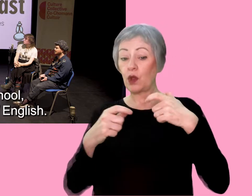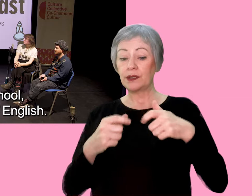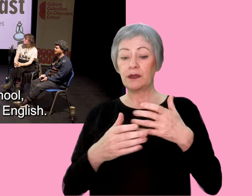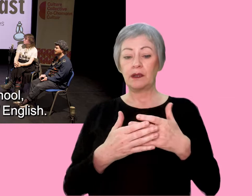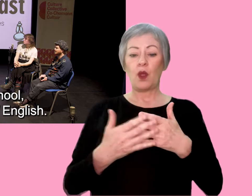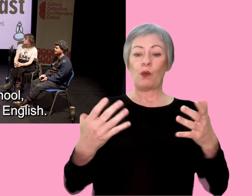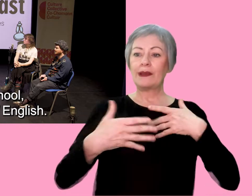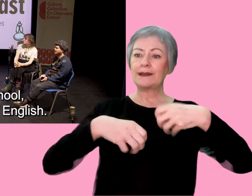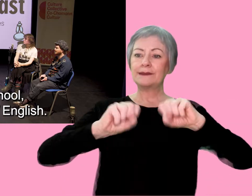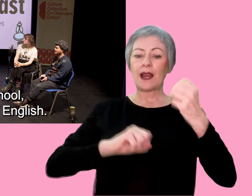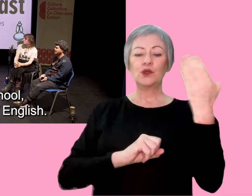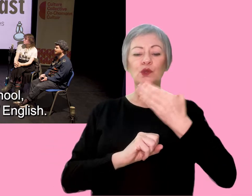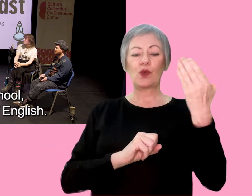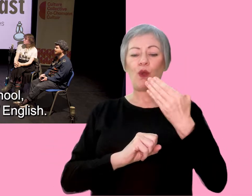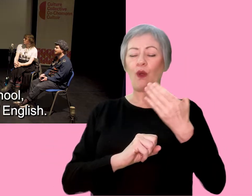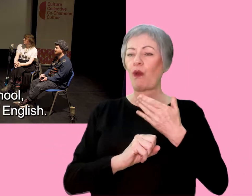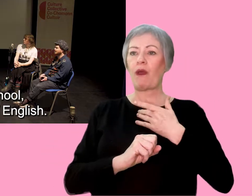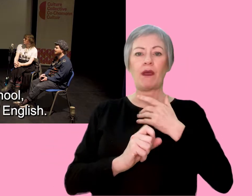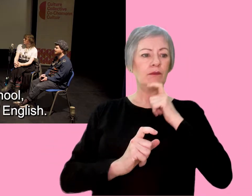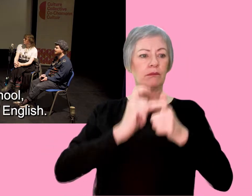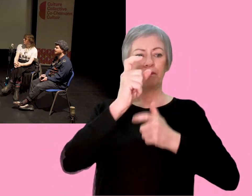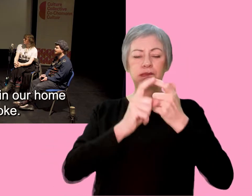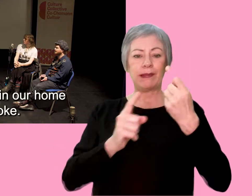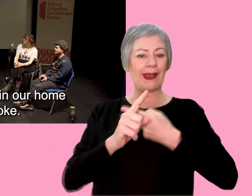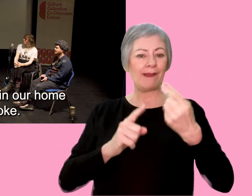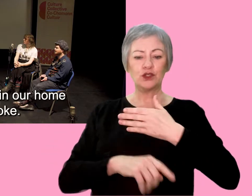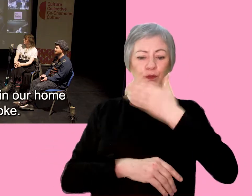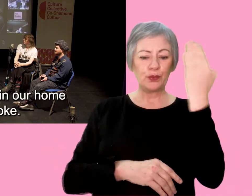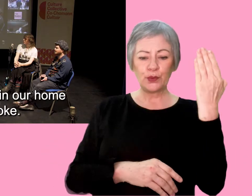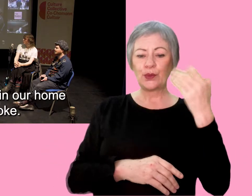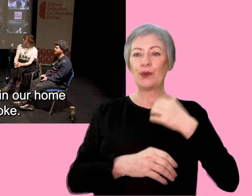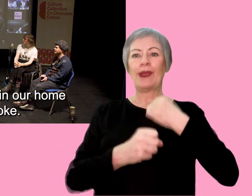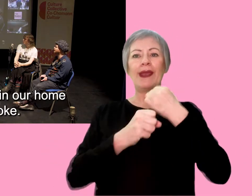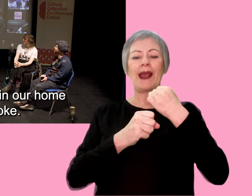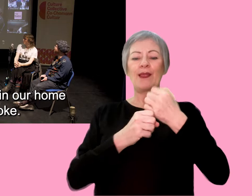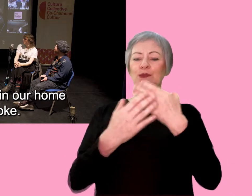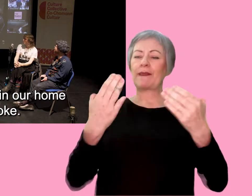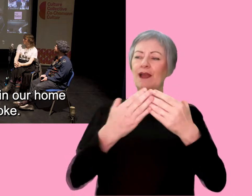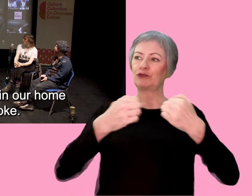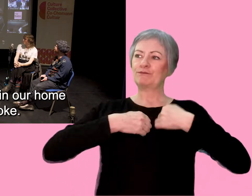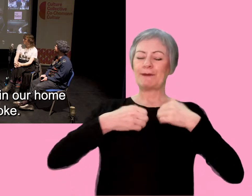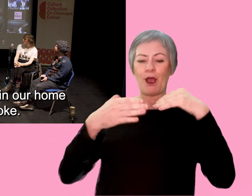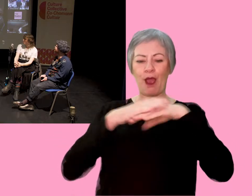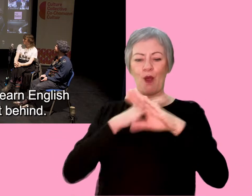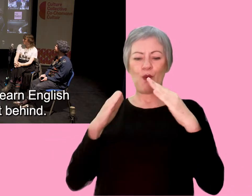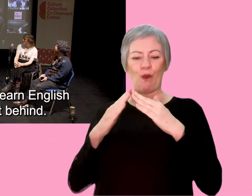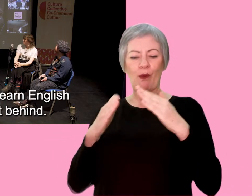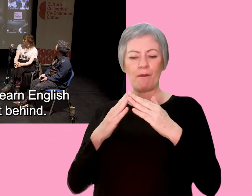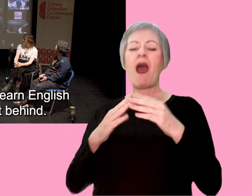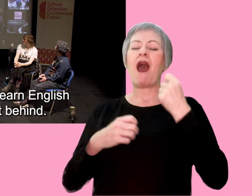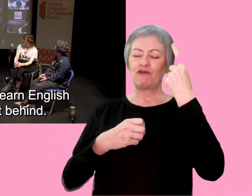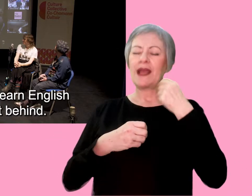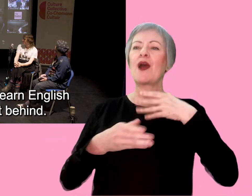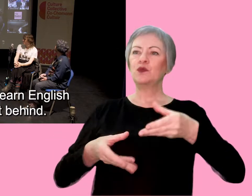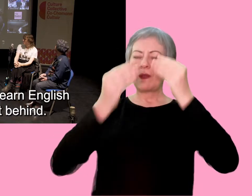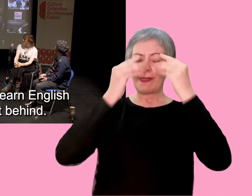Nu de haas ik mee zijn skaal, haar o fachtel pierre atom. Je Gaelic canon begeeldig agus shin rakel. Huik mee